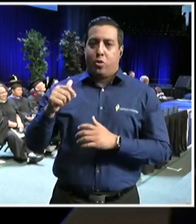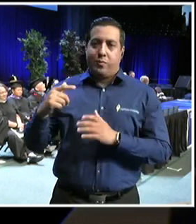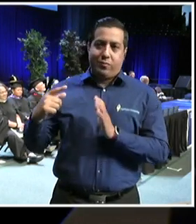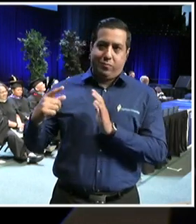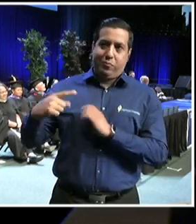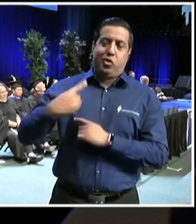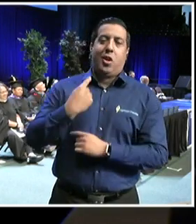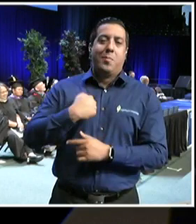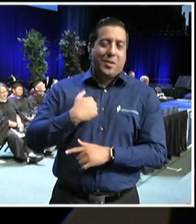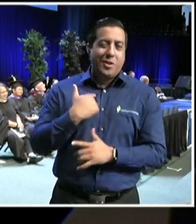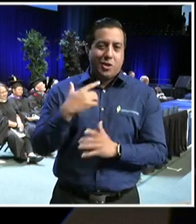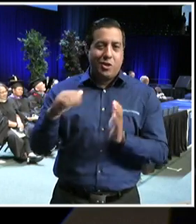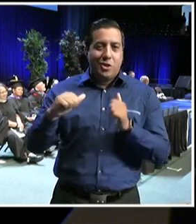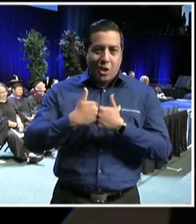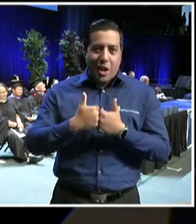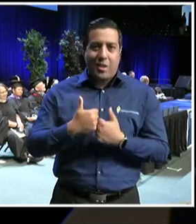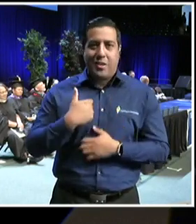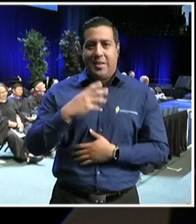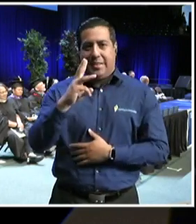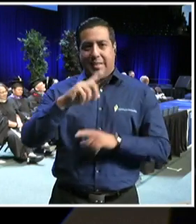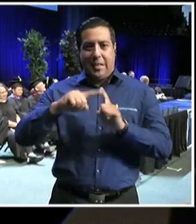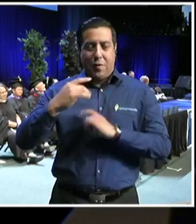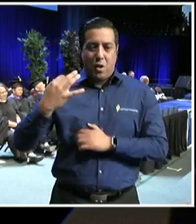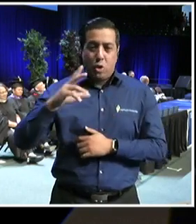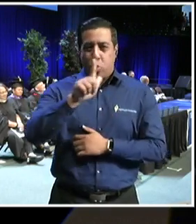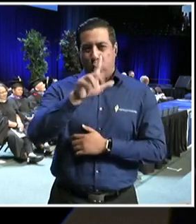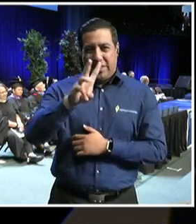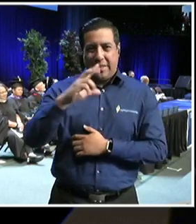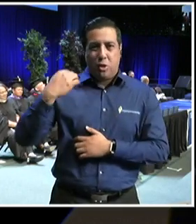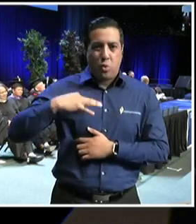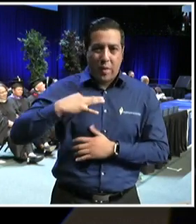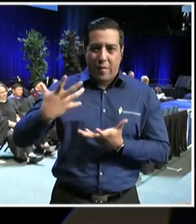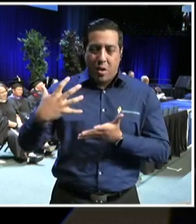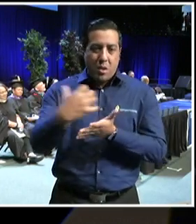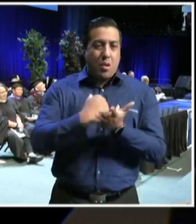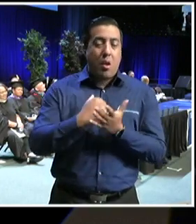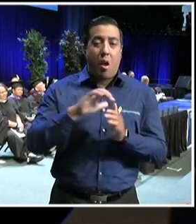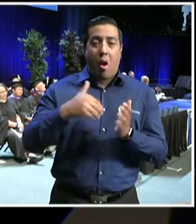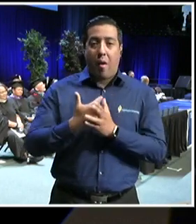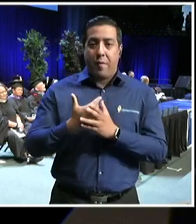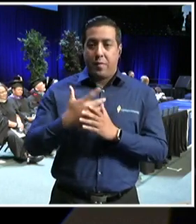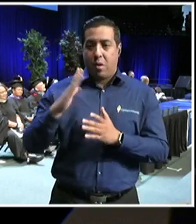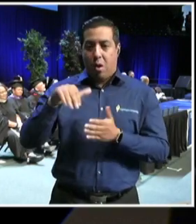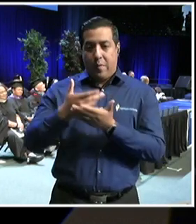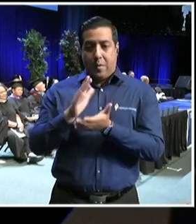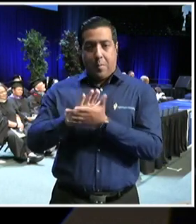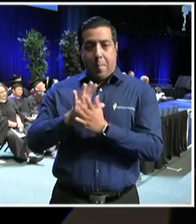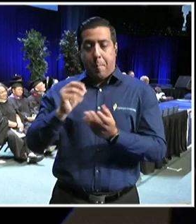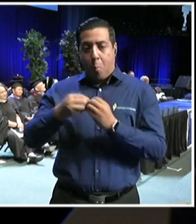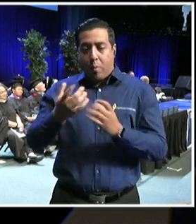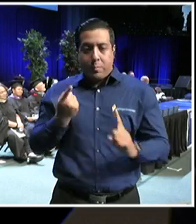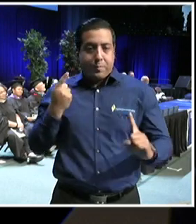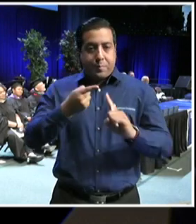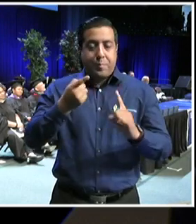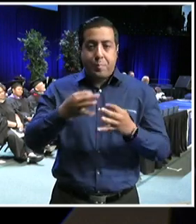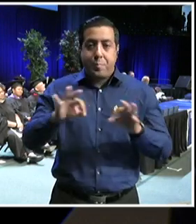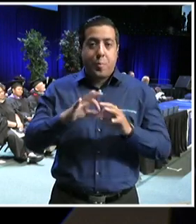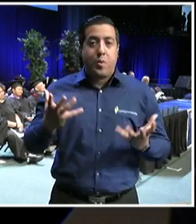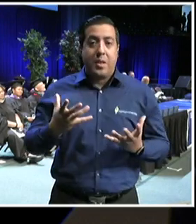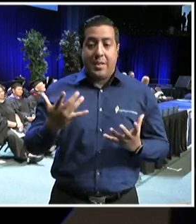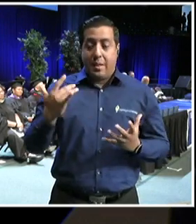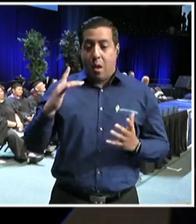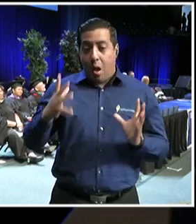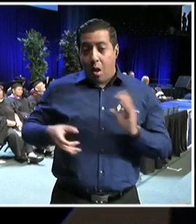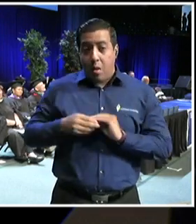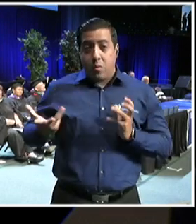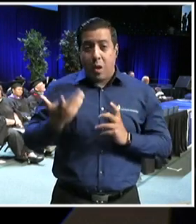completed. 26 credits earned, and endorsements to count have been made our academic priority. In addition, many